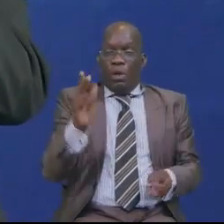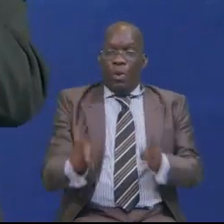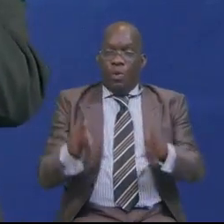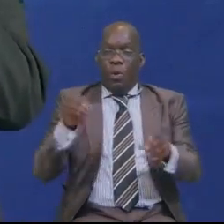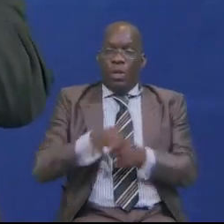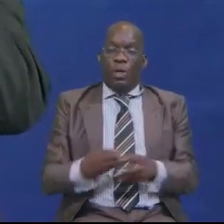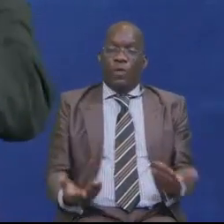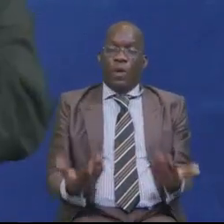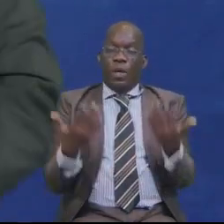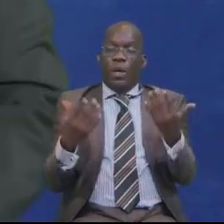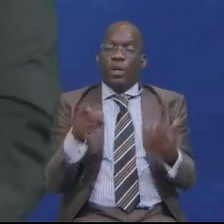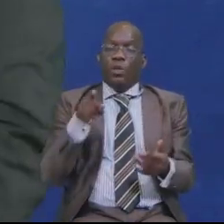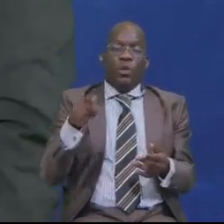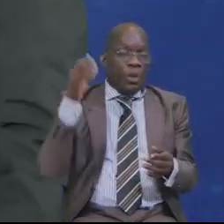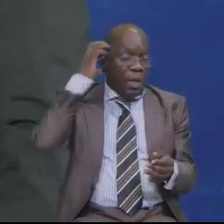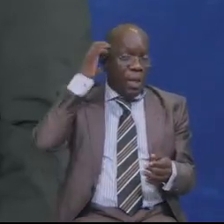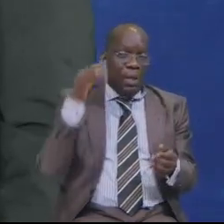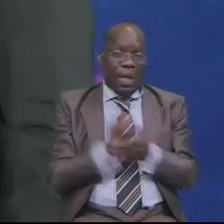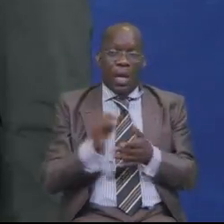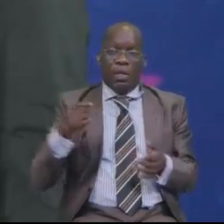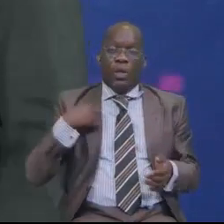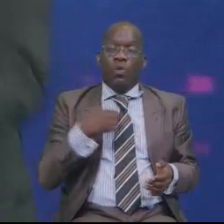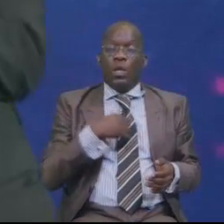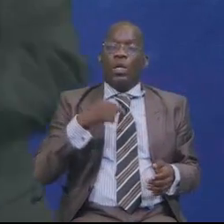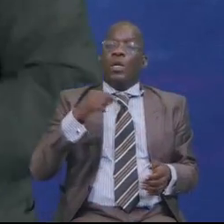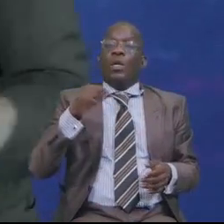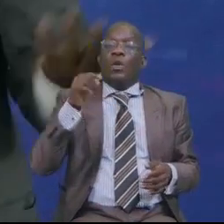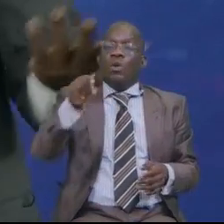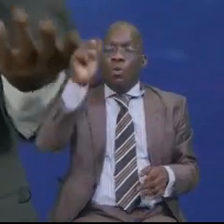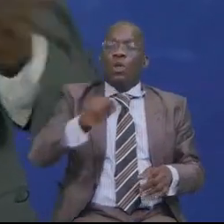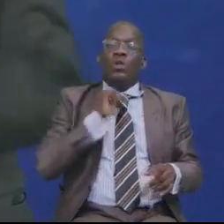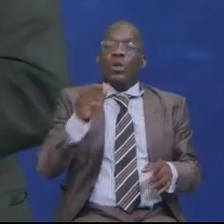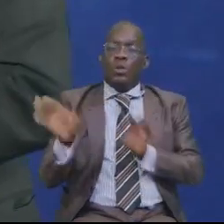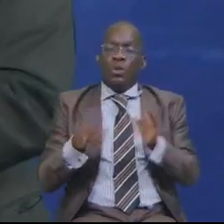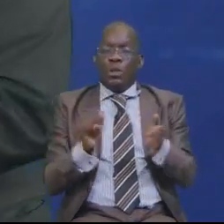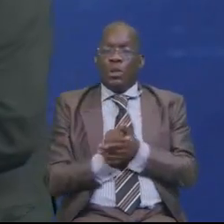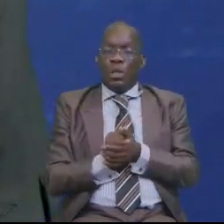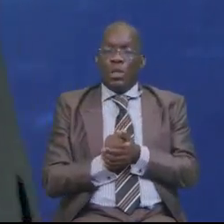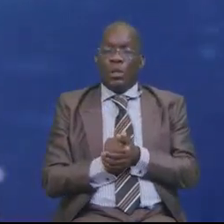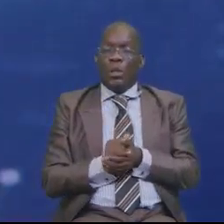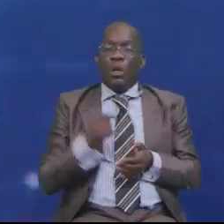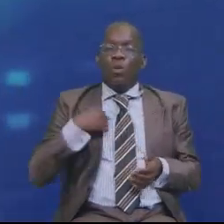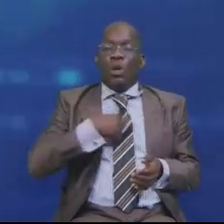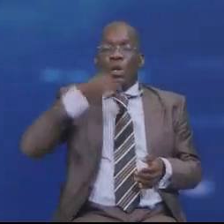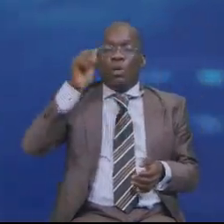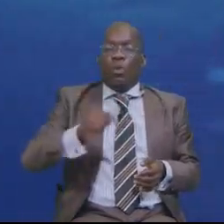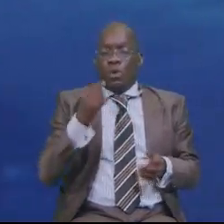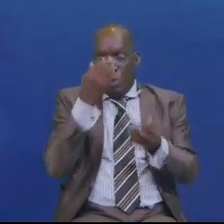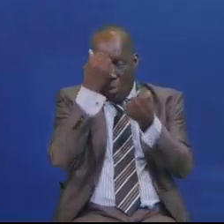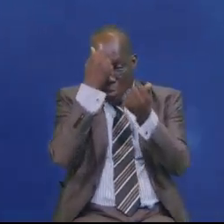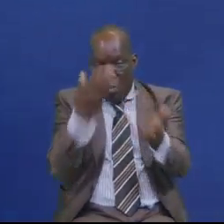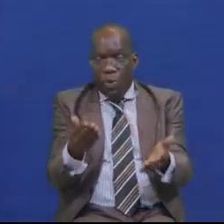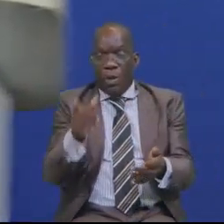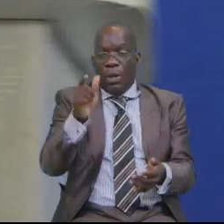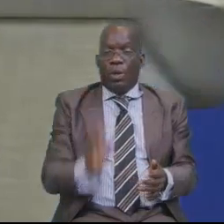did you hear that we told you, you must not do this? And we ought to obey God rather